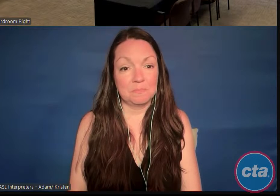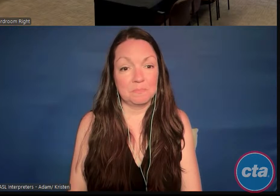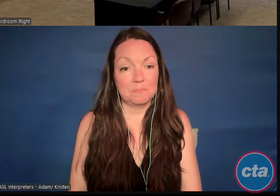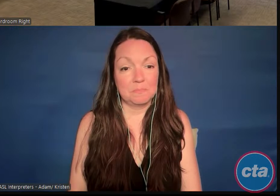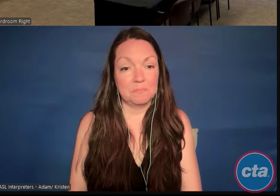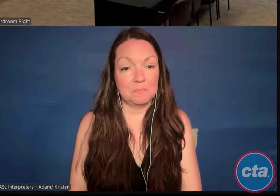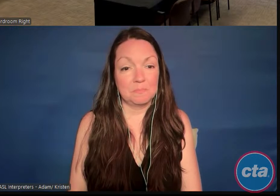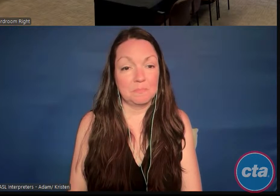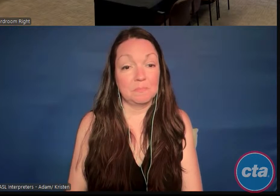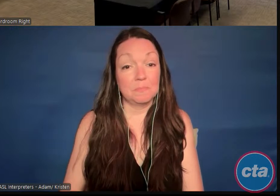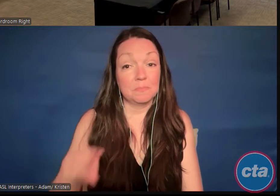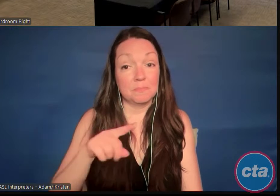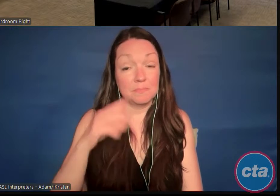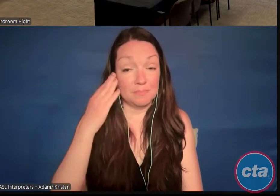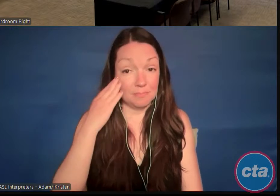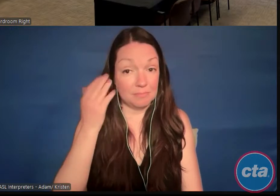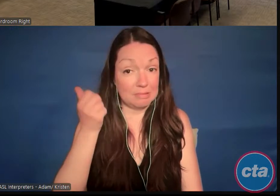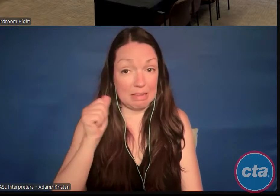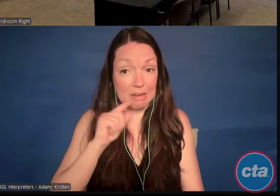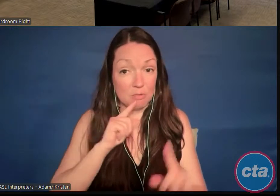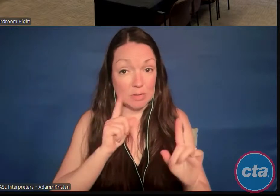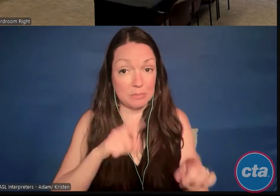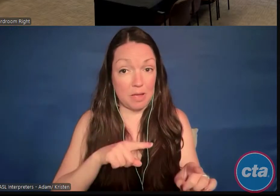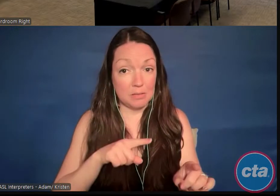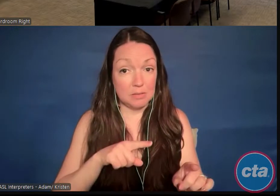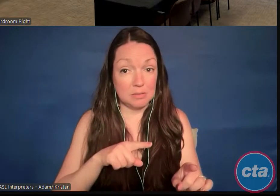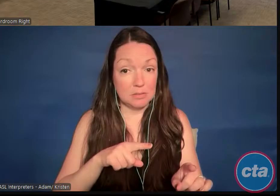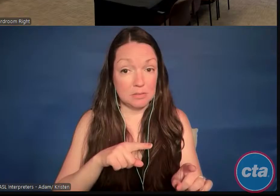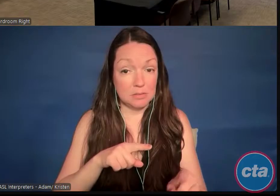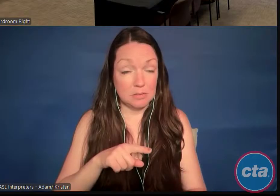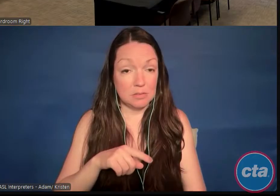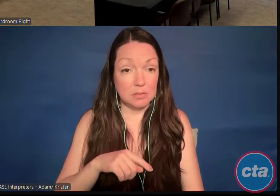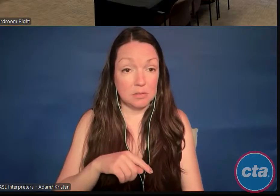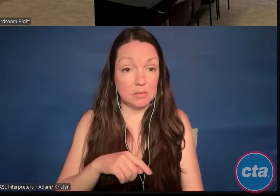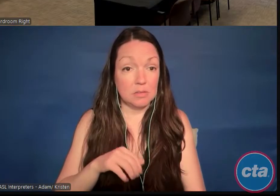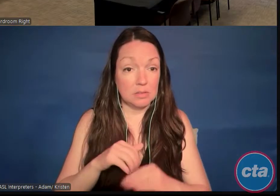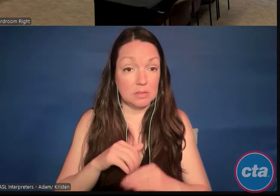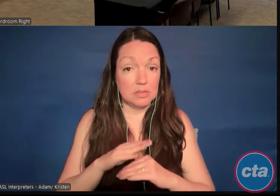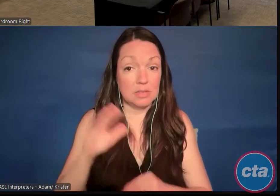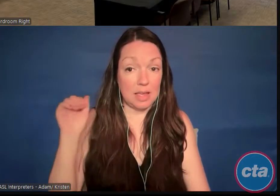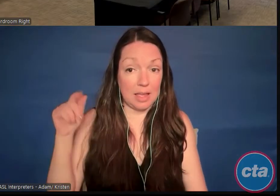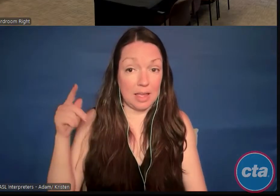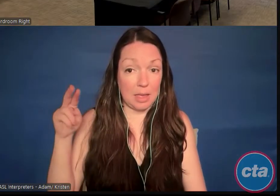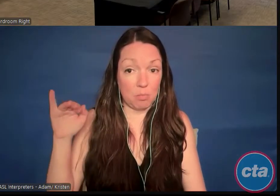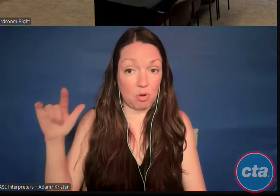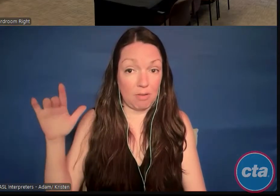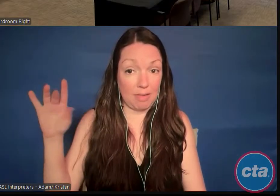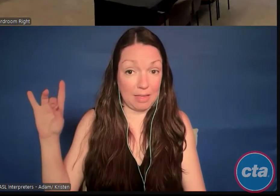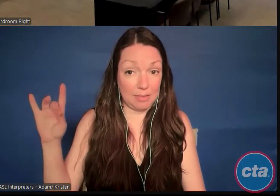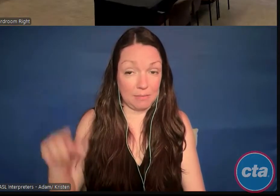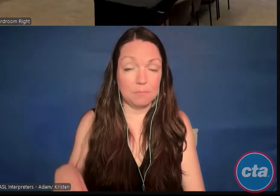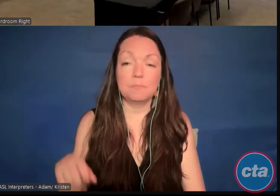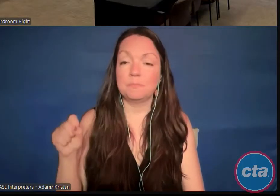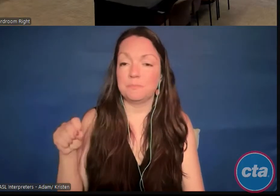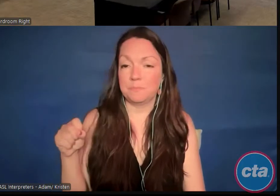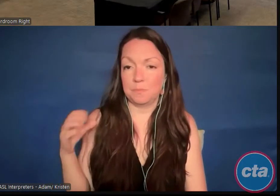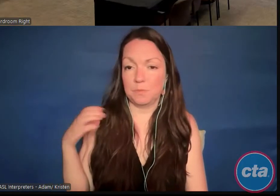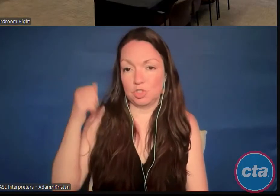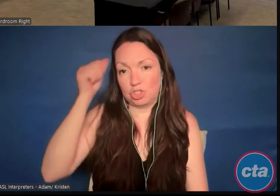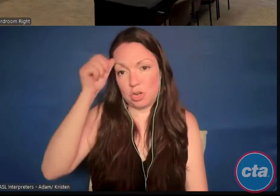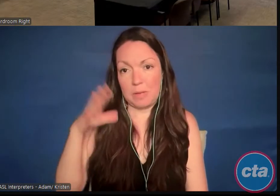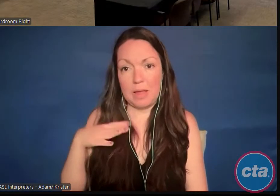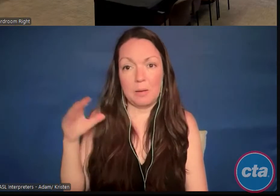Are you aware of a response? See, it was sent on the 18th of April. Yes, actually, Chairman